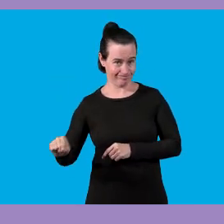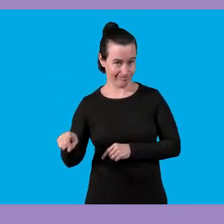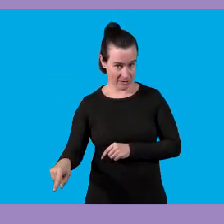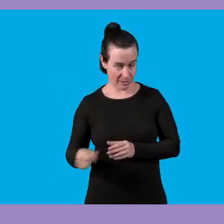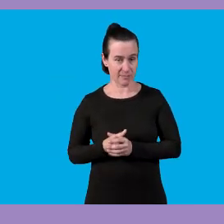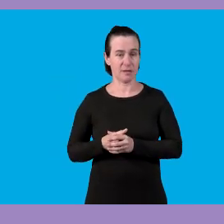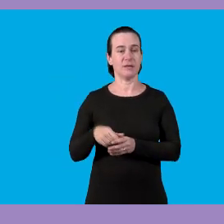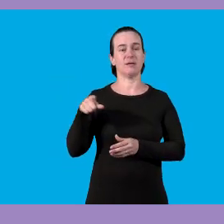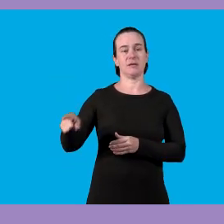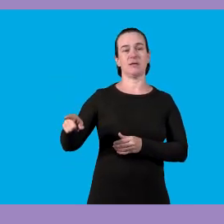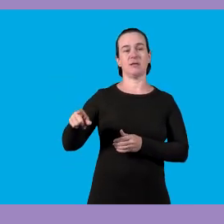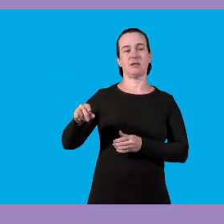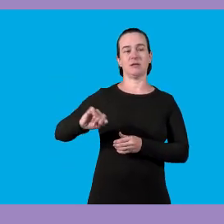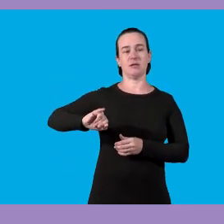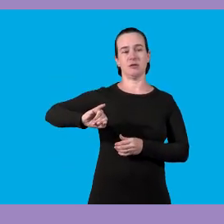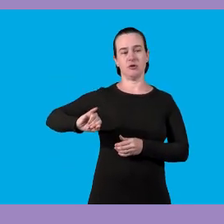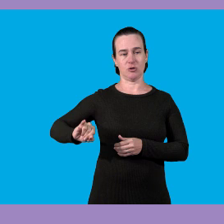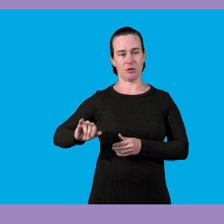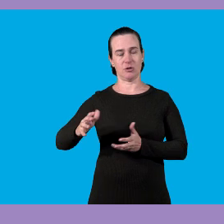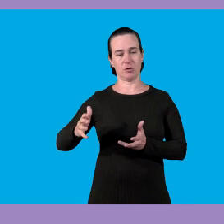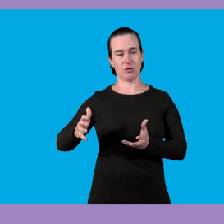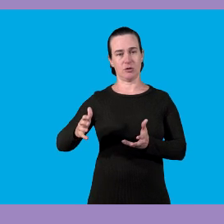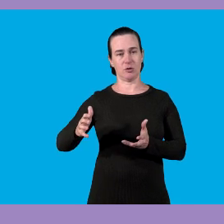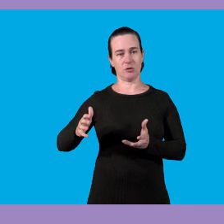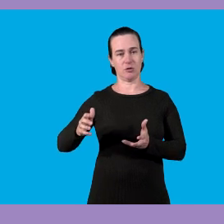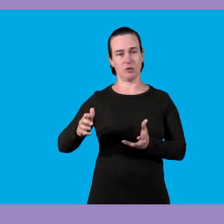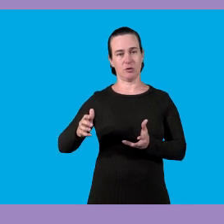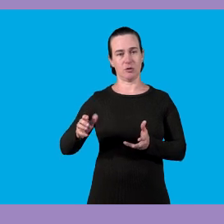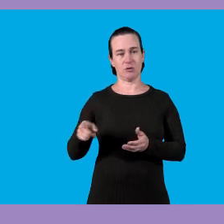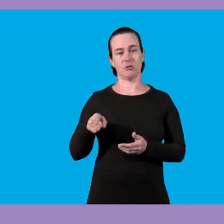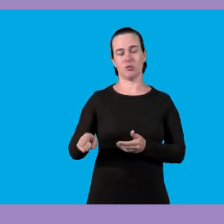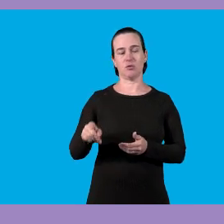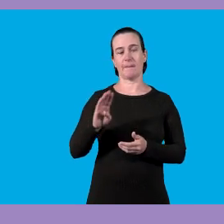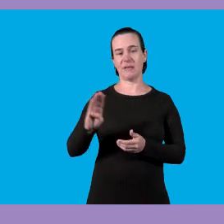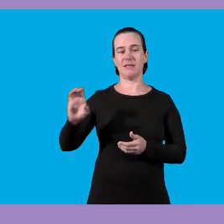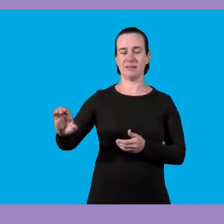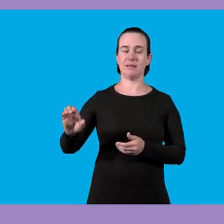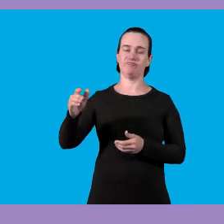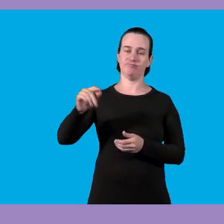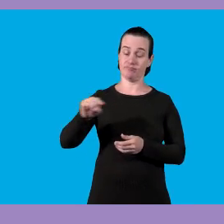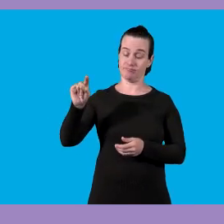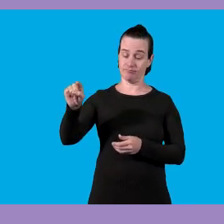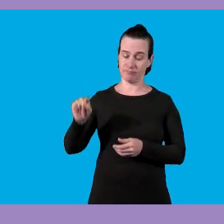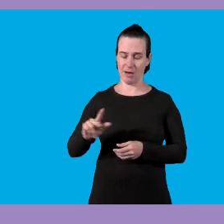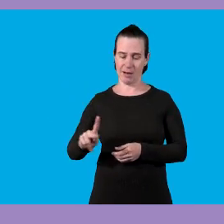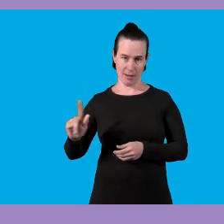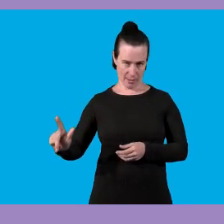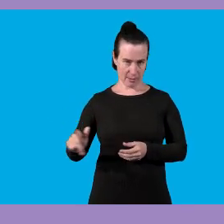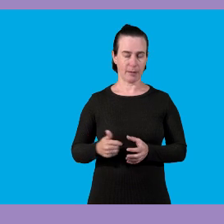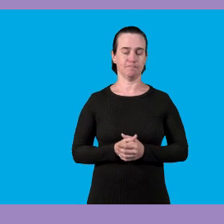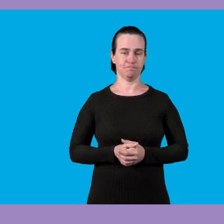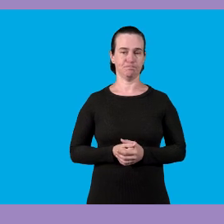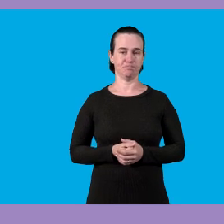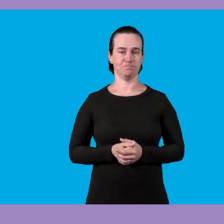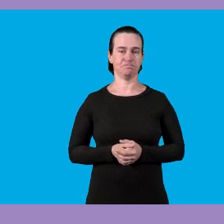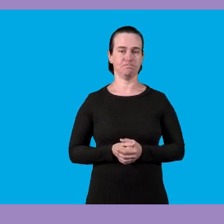is adjacent to the right angle, and divide it with side KL. So when